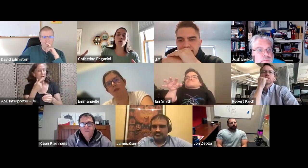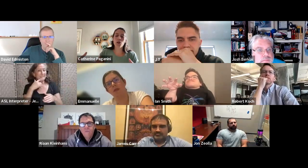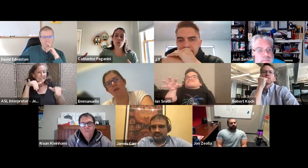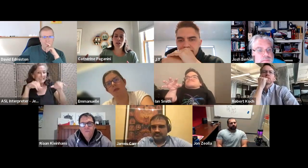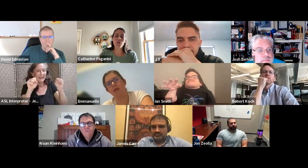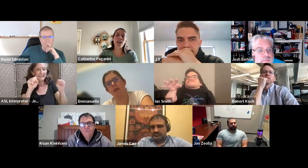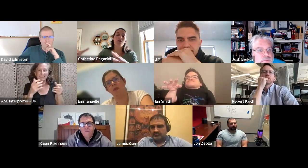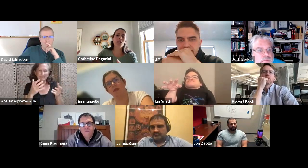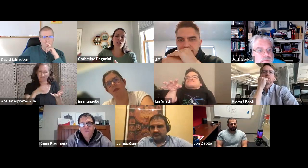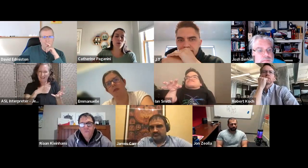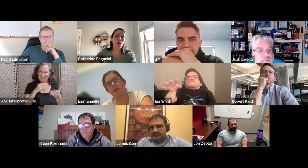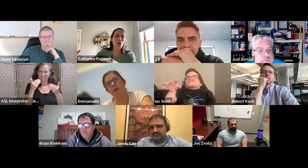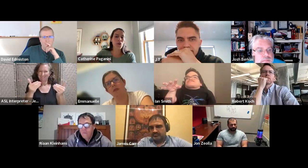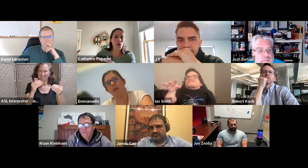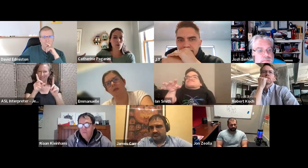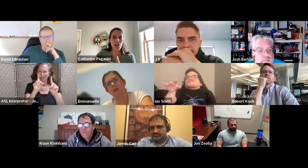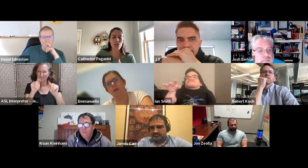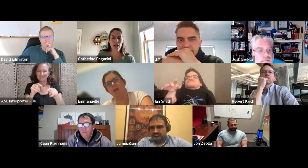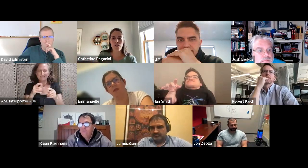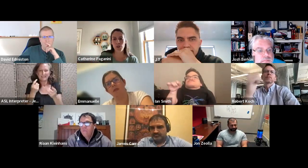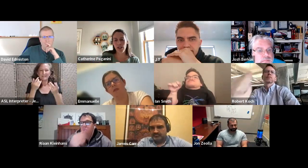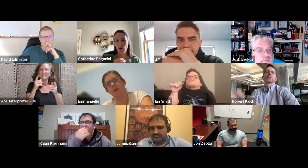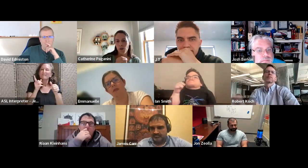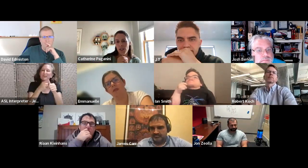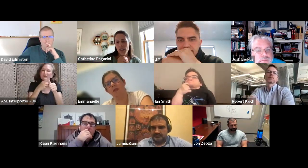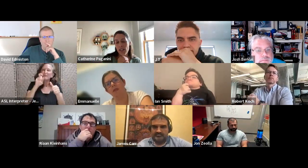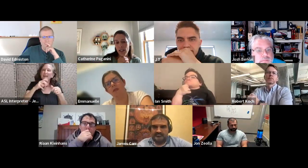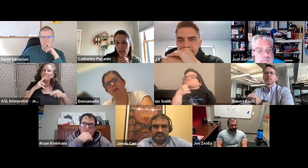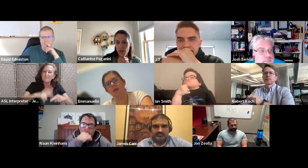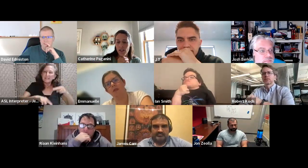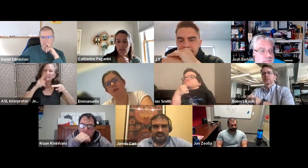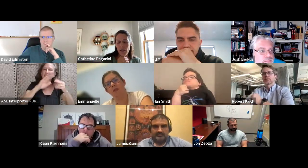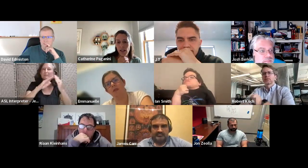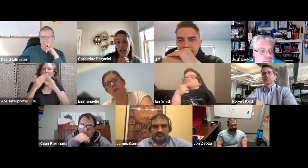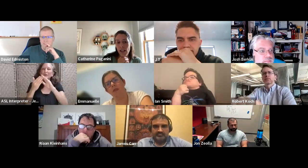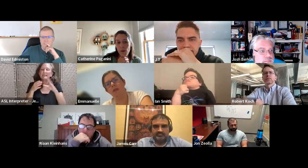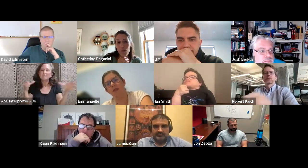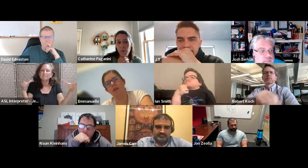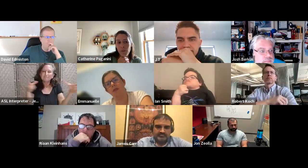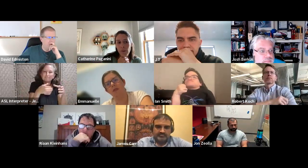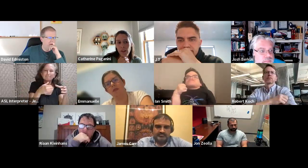don't know who the community, if we cannot reach it, we don't know, you know, like we need to kind of build that community, see the interest. And